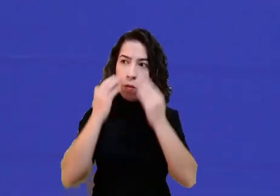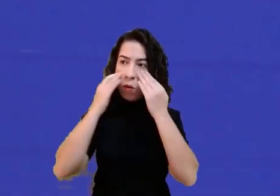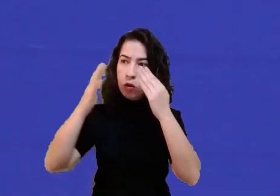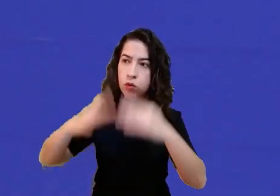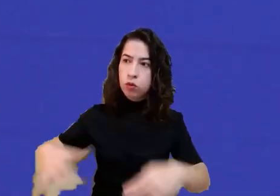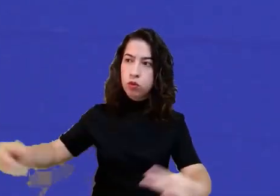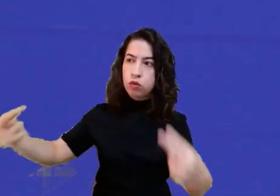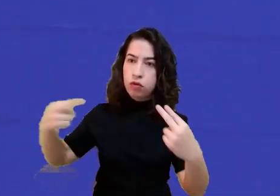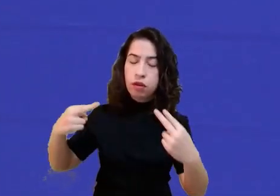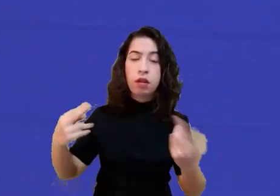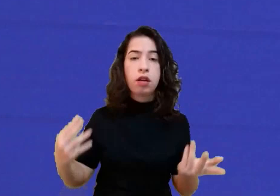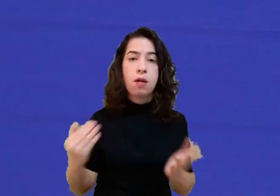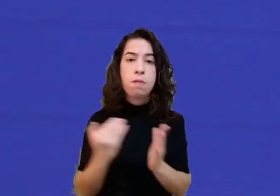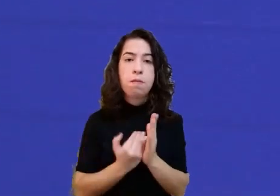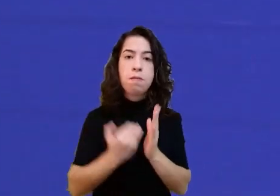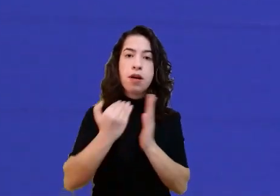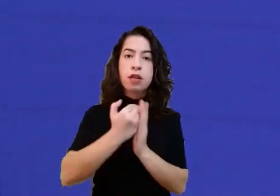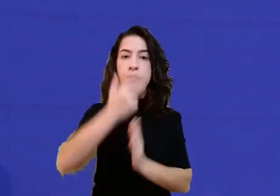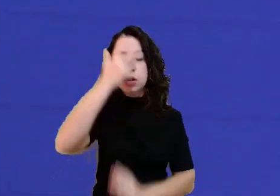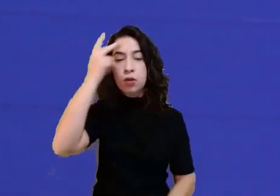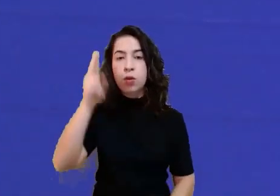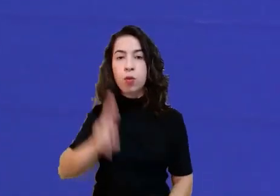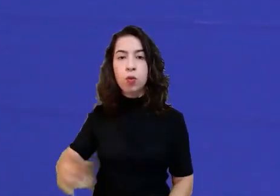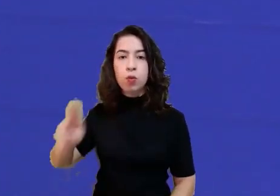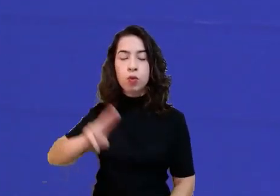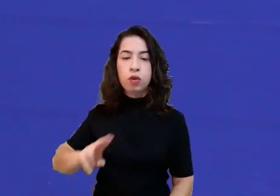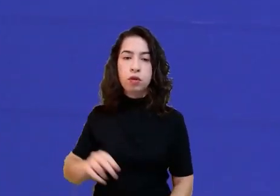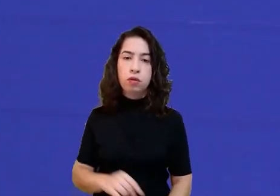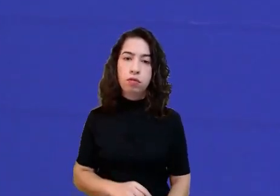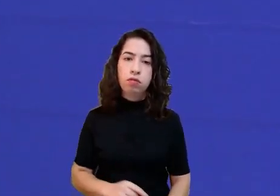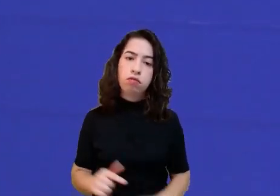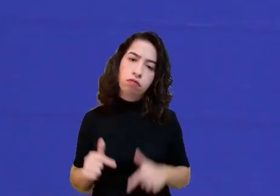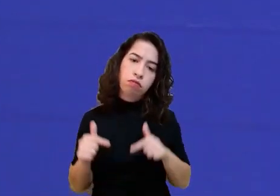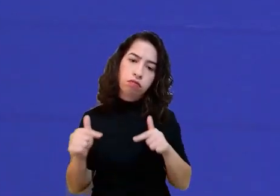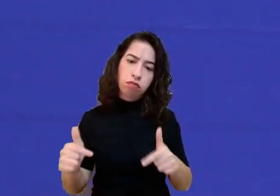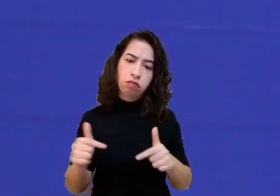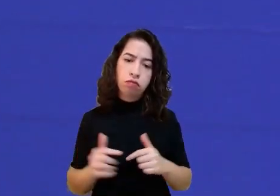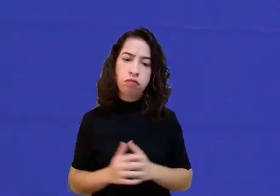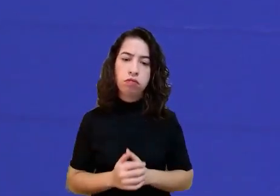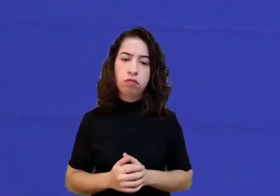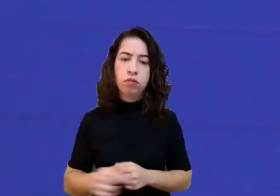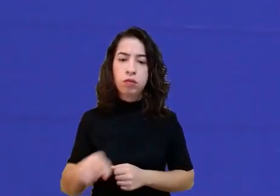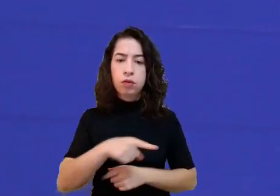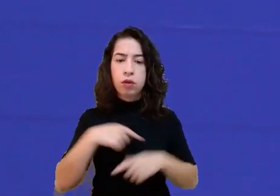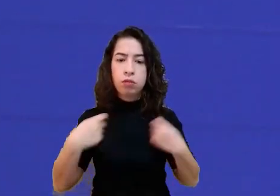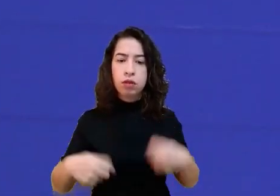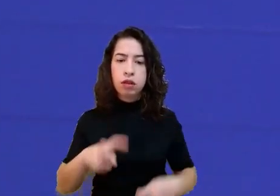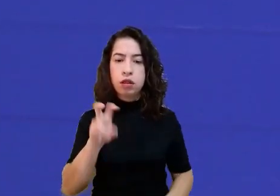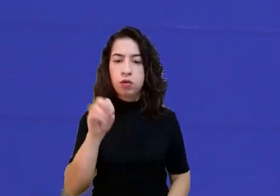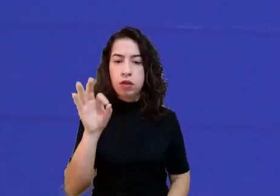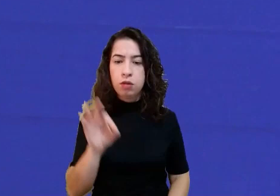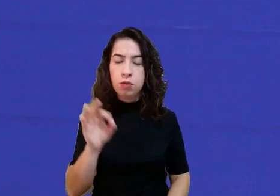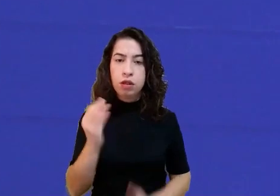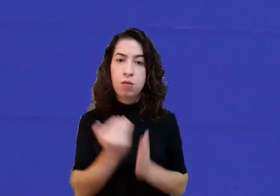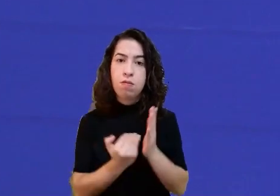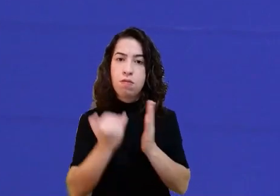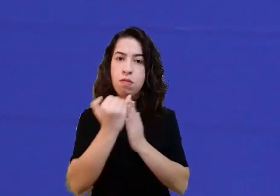more consumers. In practical terms, in engineering terms, we need 50% more